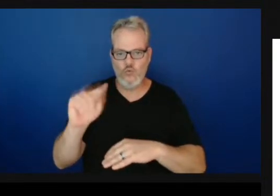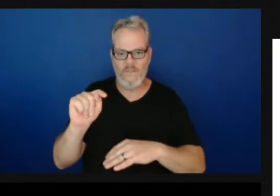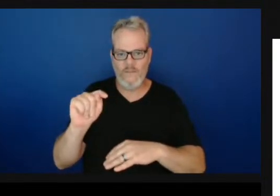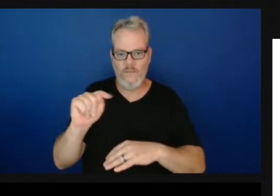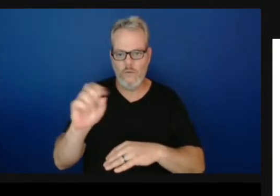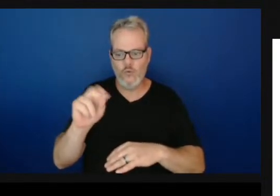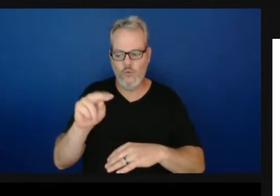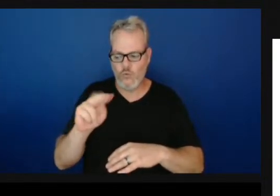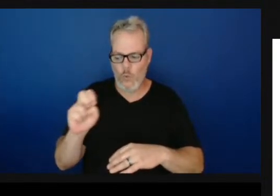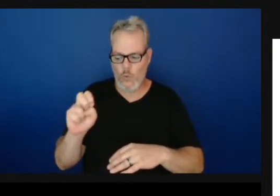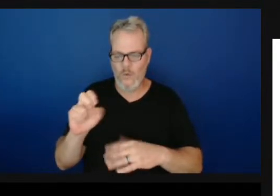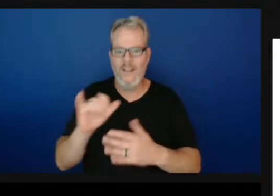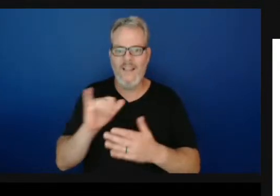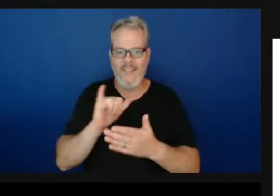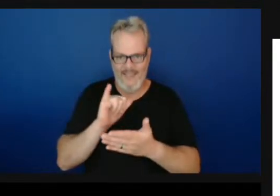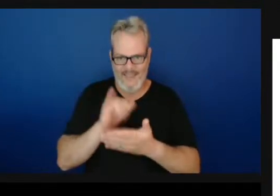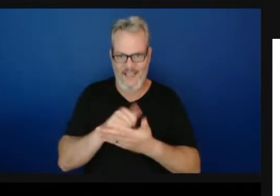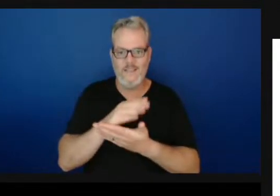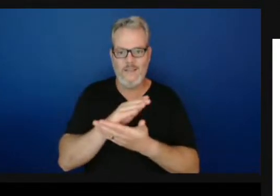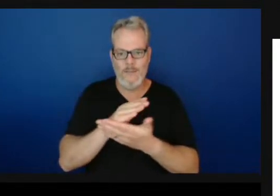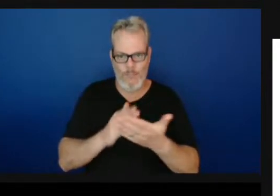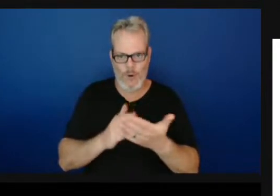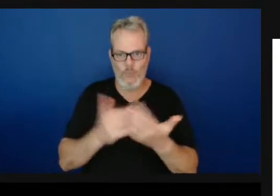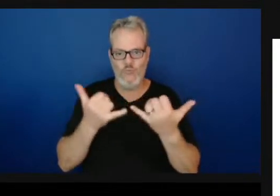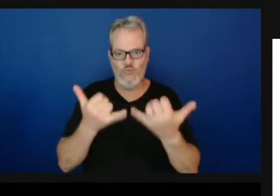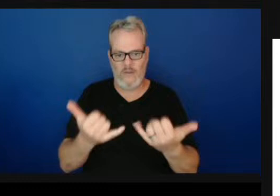that's the segment that's adjusting on Kilauea right now.